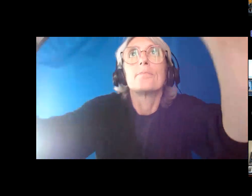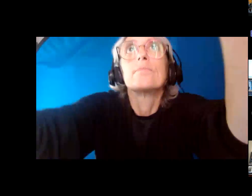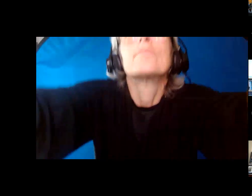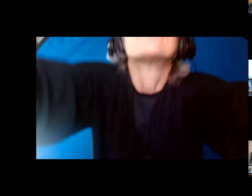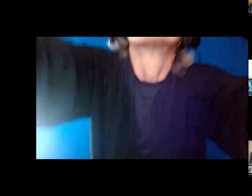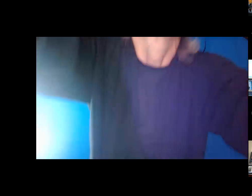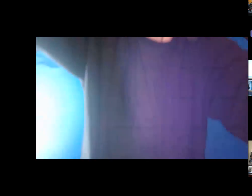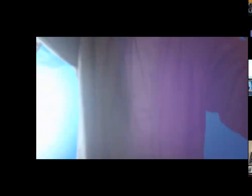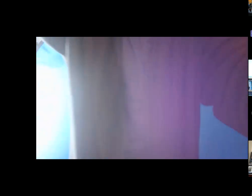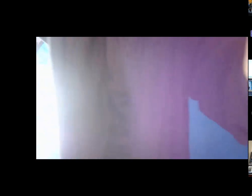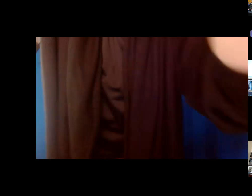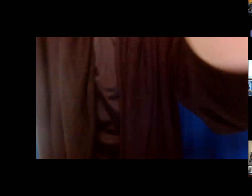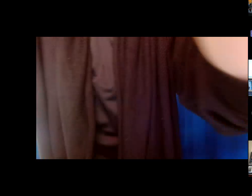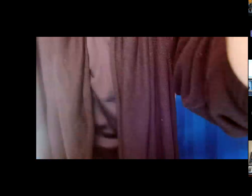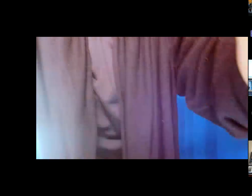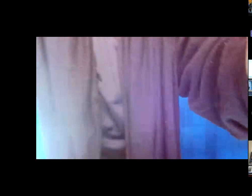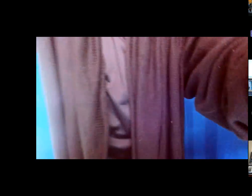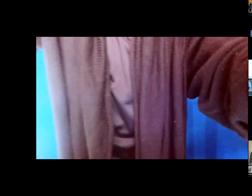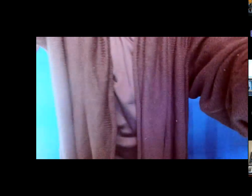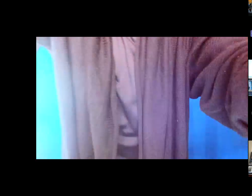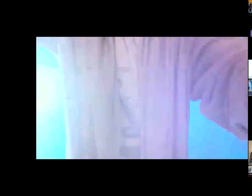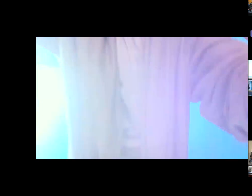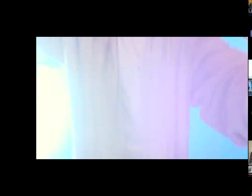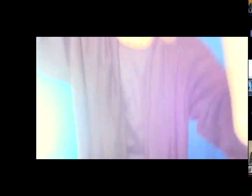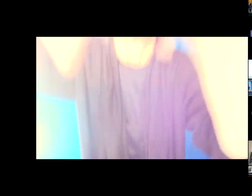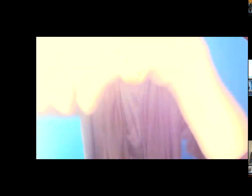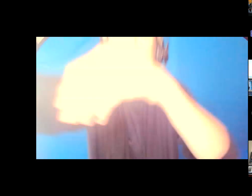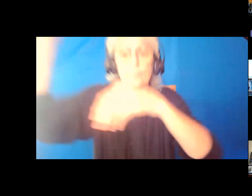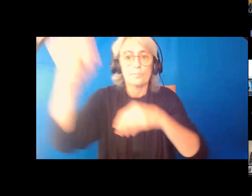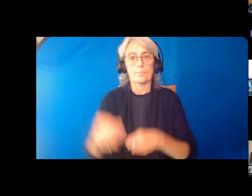community to be able to thrive. And I know that you guys all hold